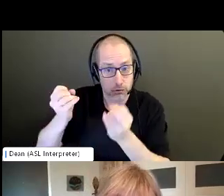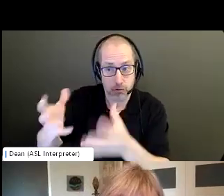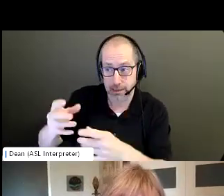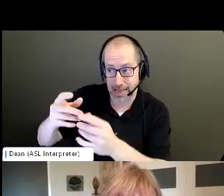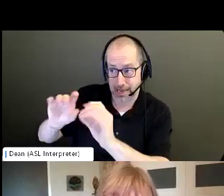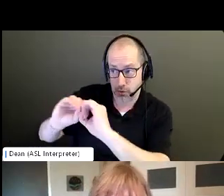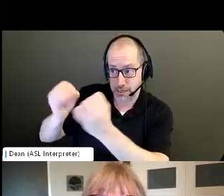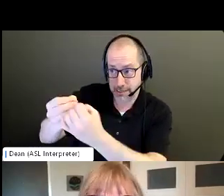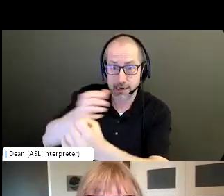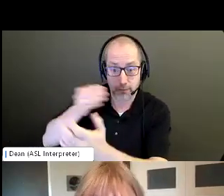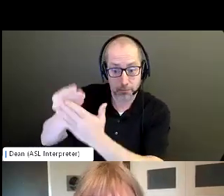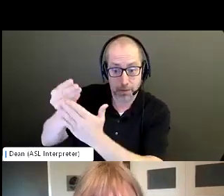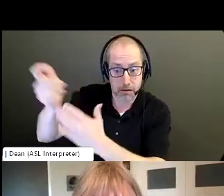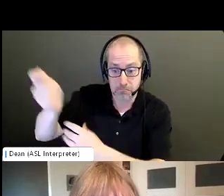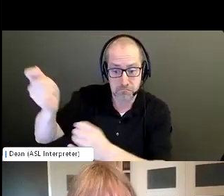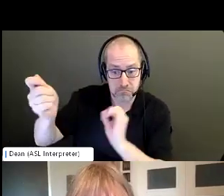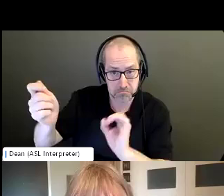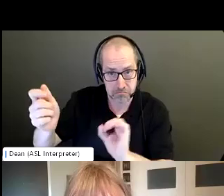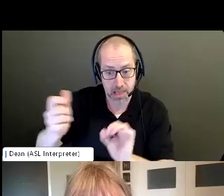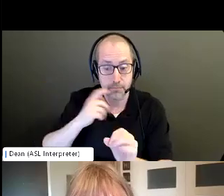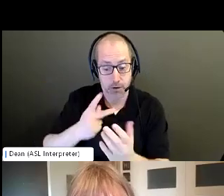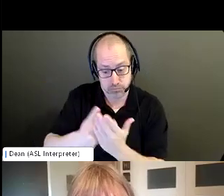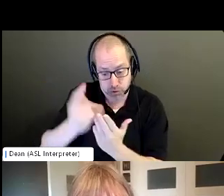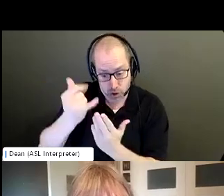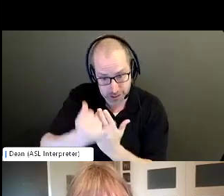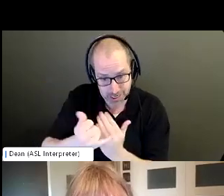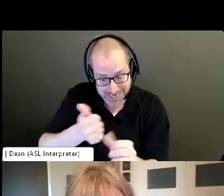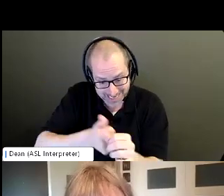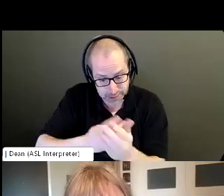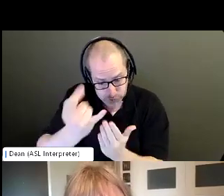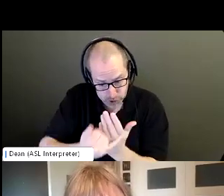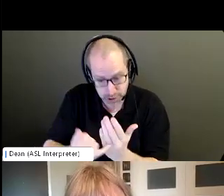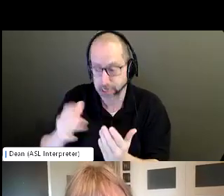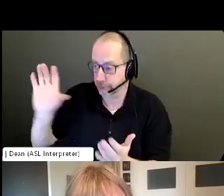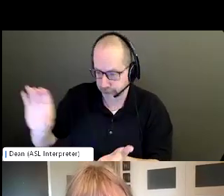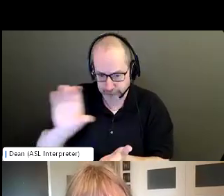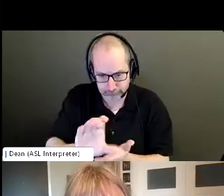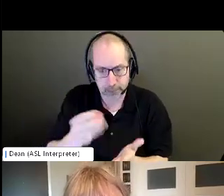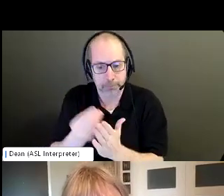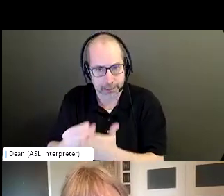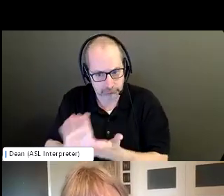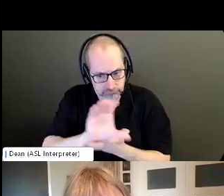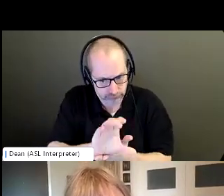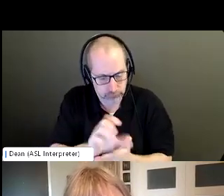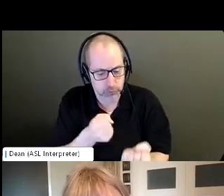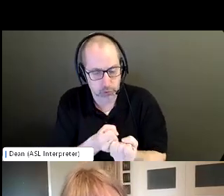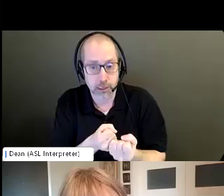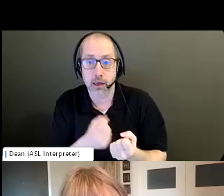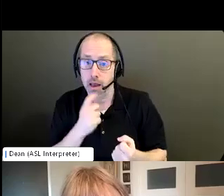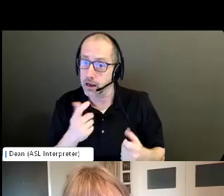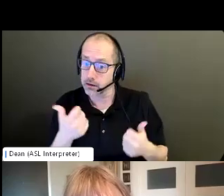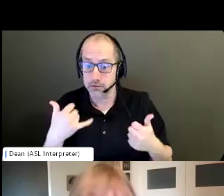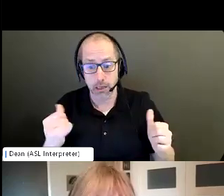But even with project funding, it's quite amazing what people are able to achieve. And so, I think we